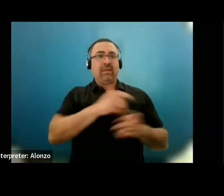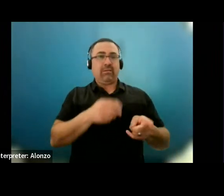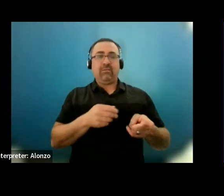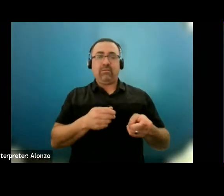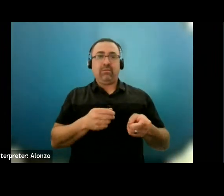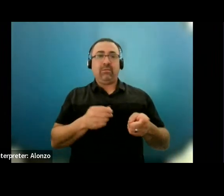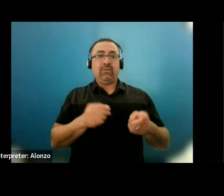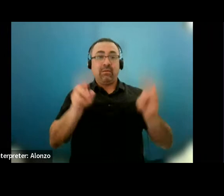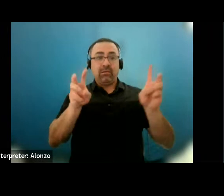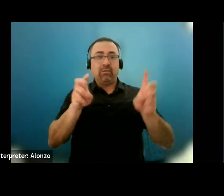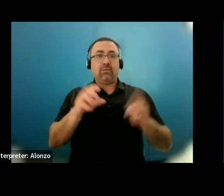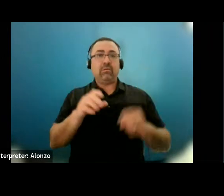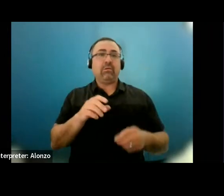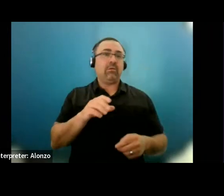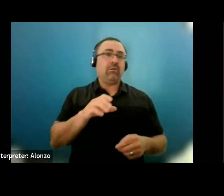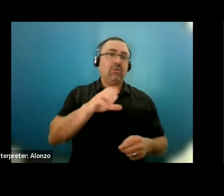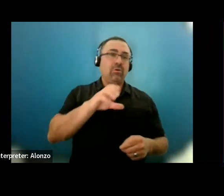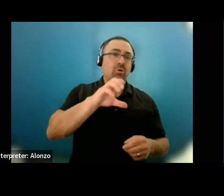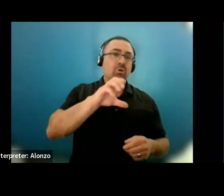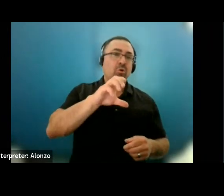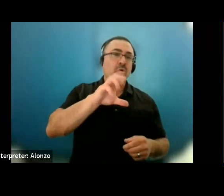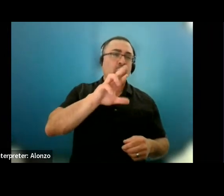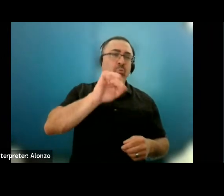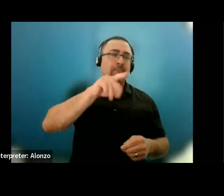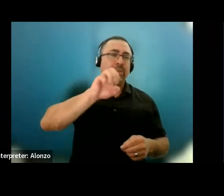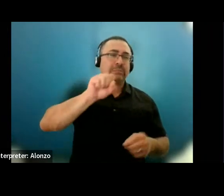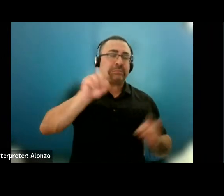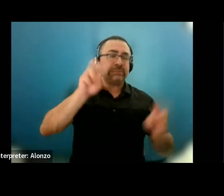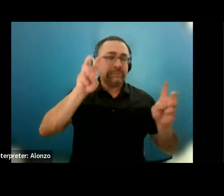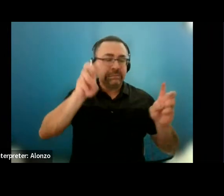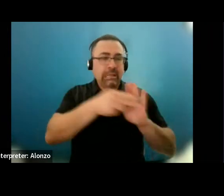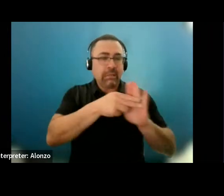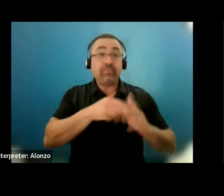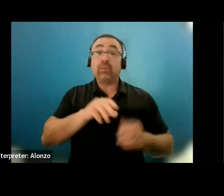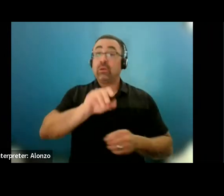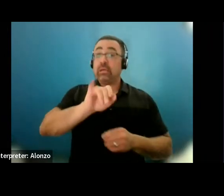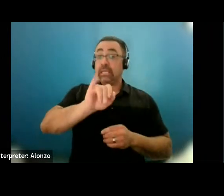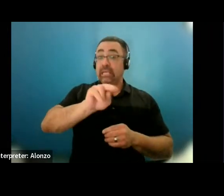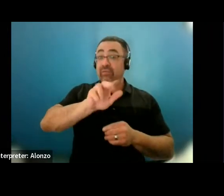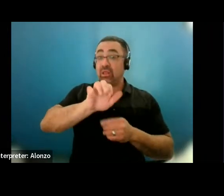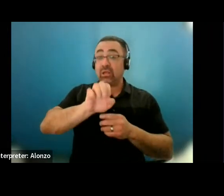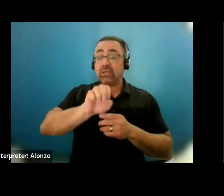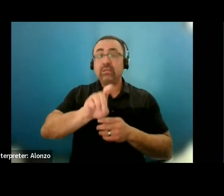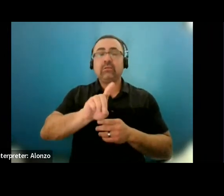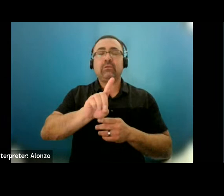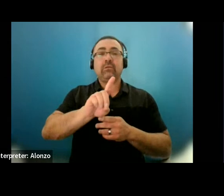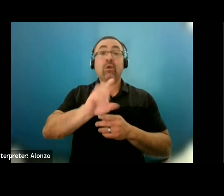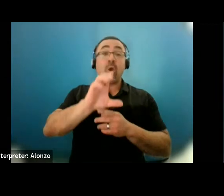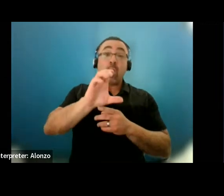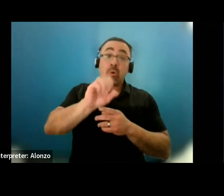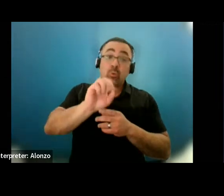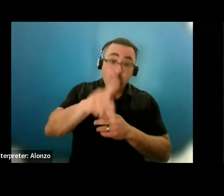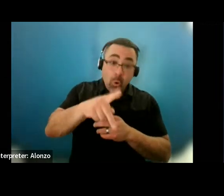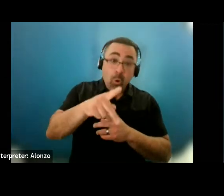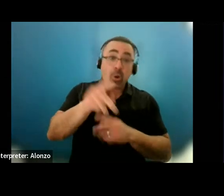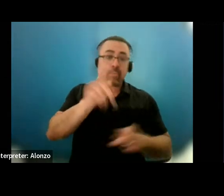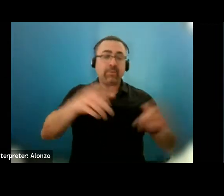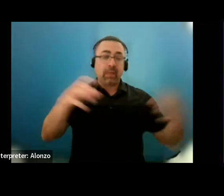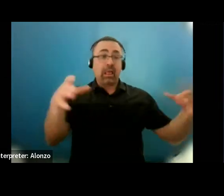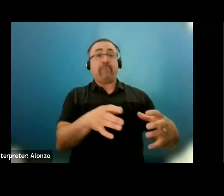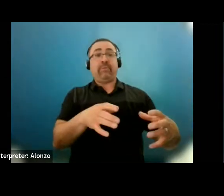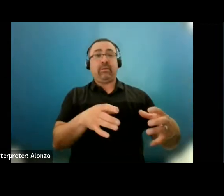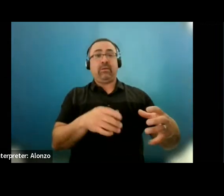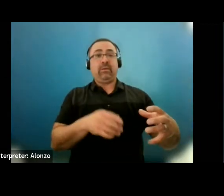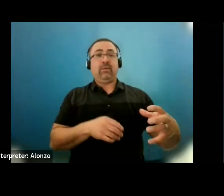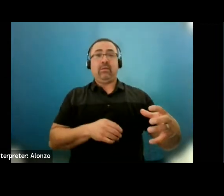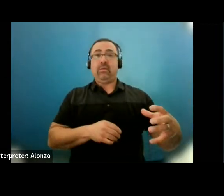air quotes here, cripples in the Invalid Corps. And the Invalid Corps guys held out for 24 hours up against